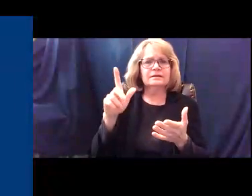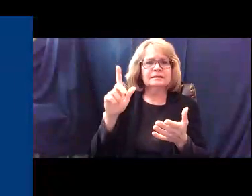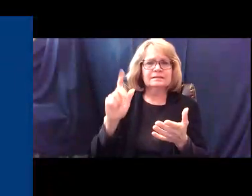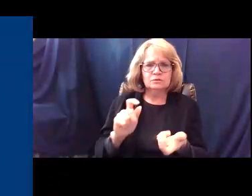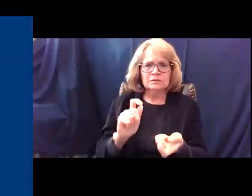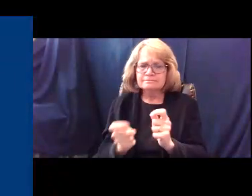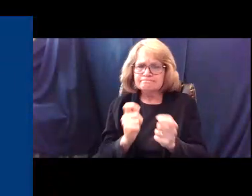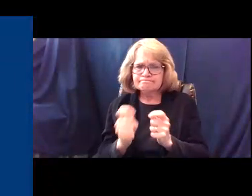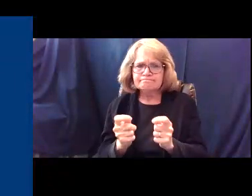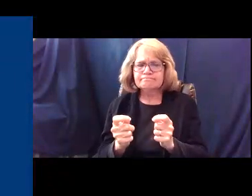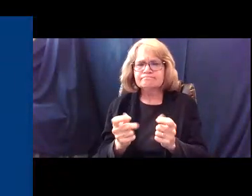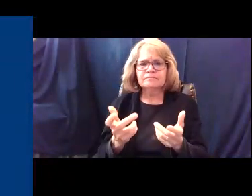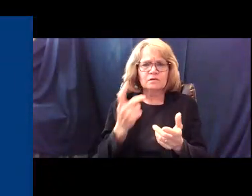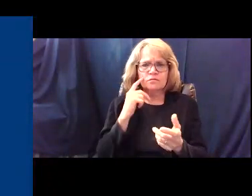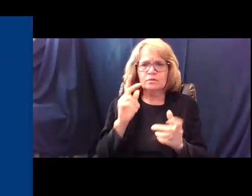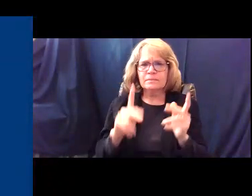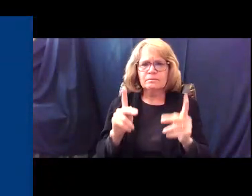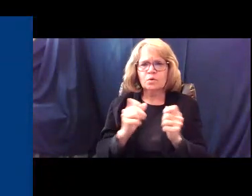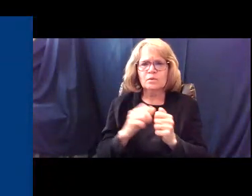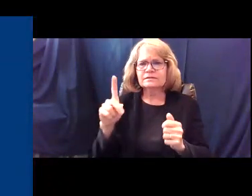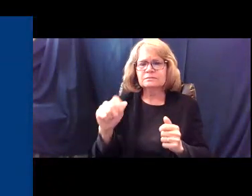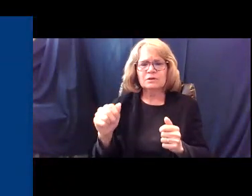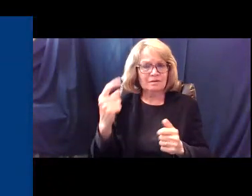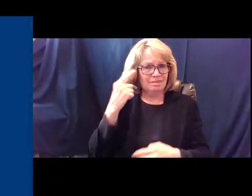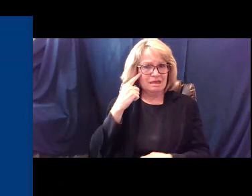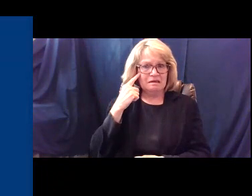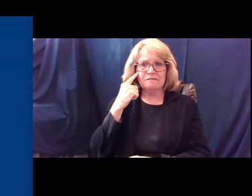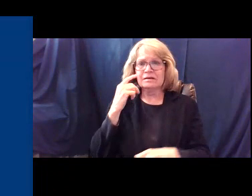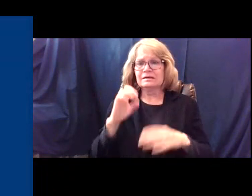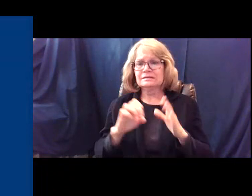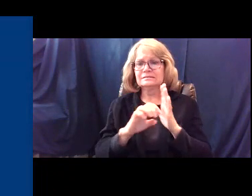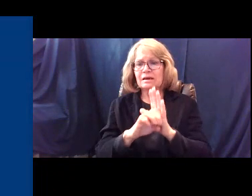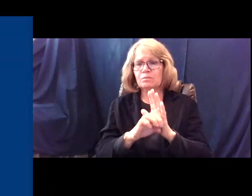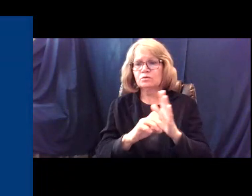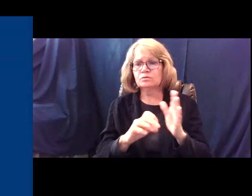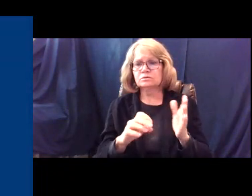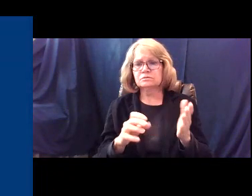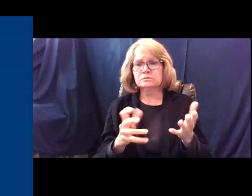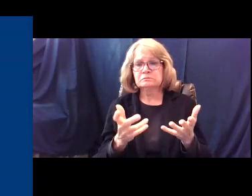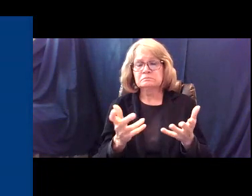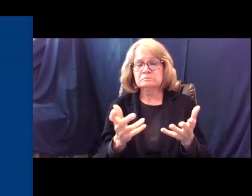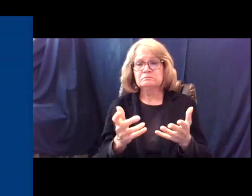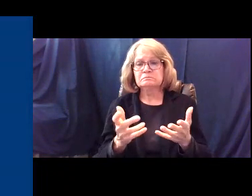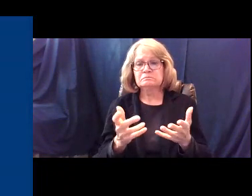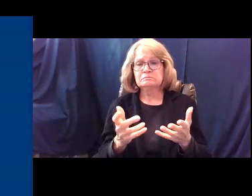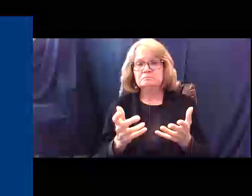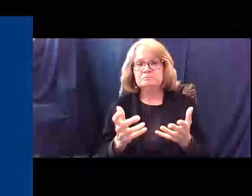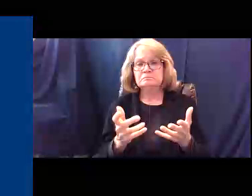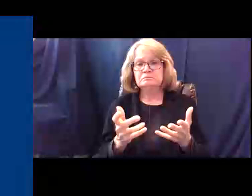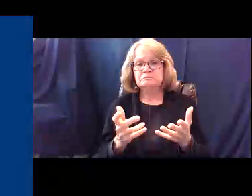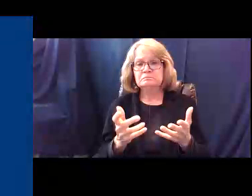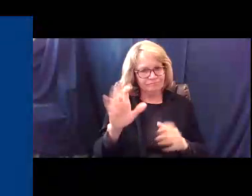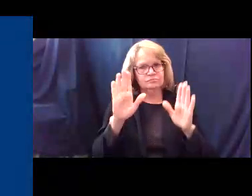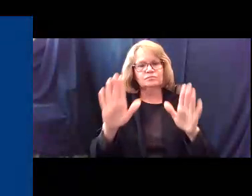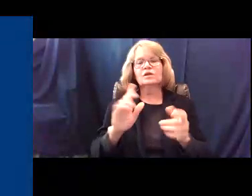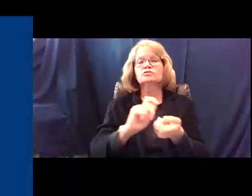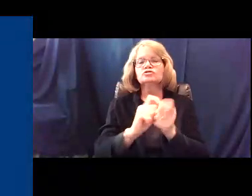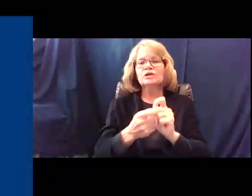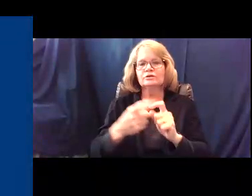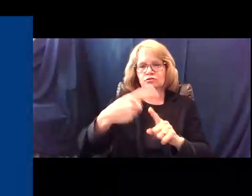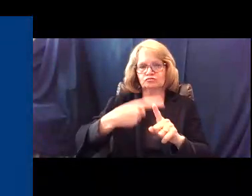with disabilities? Can you think of any examples in that space? Yeah, excellent. A change in